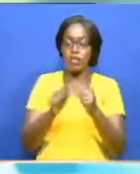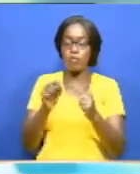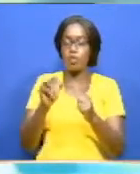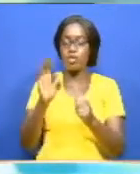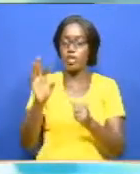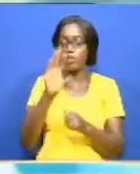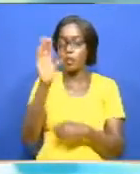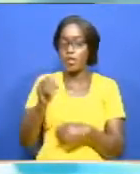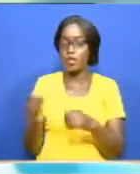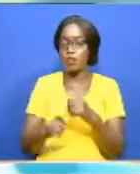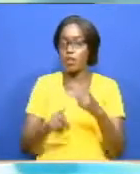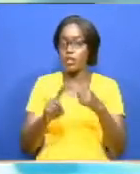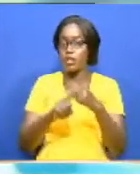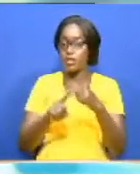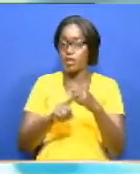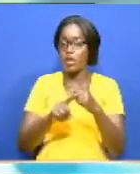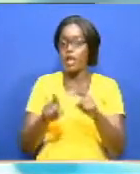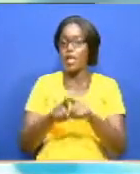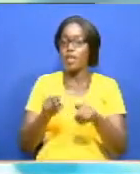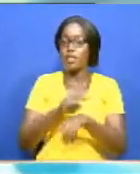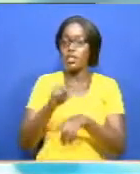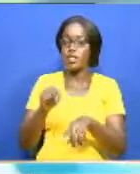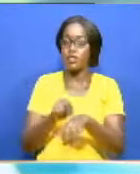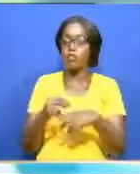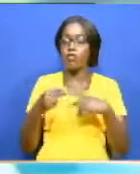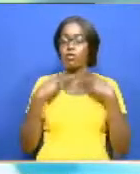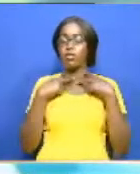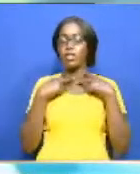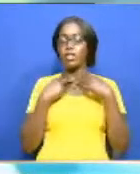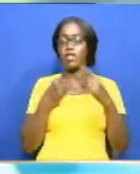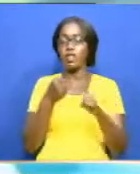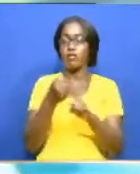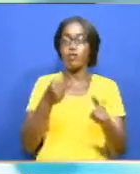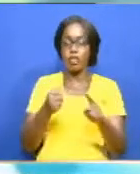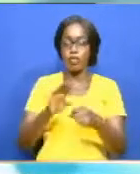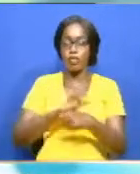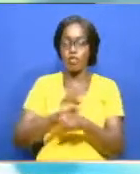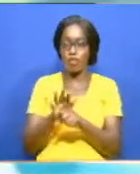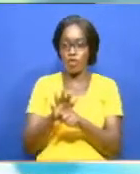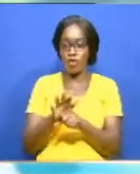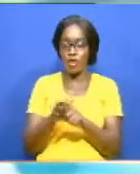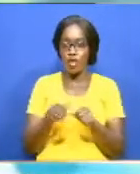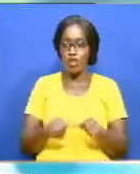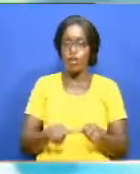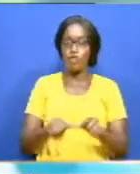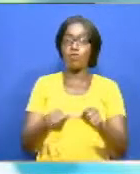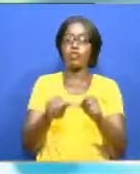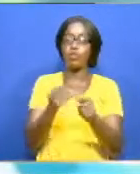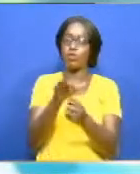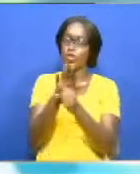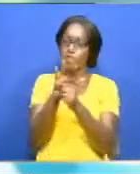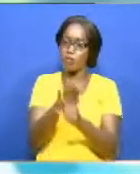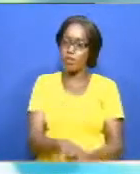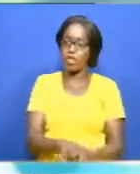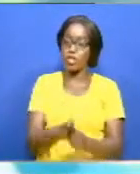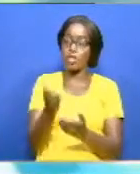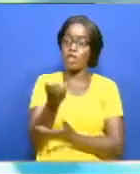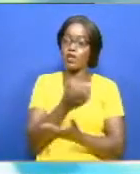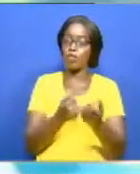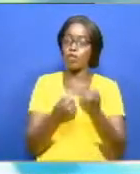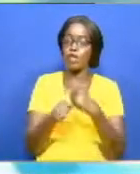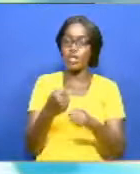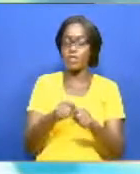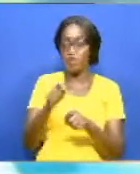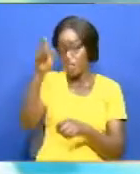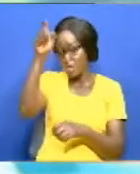June as the nationwide lockdown and the impact of the COVID-19 pandemic continue to suppress economic activity. In Egypt,